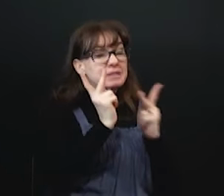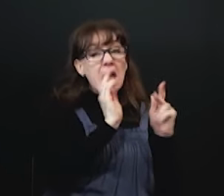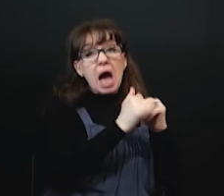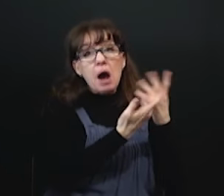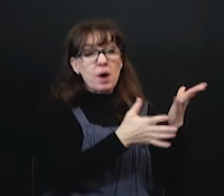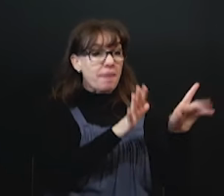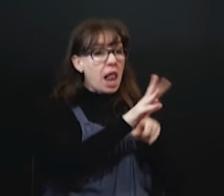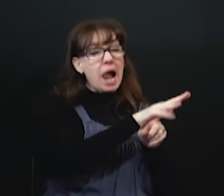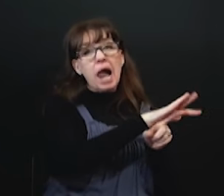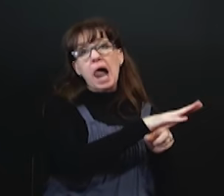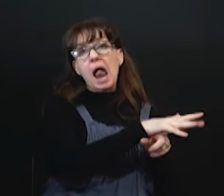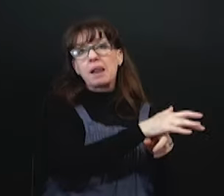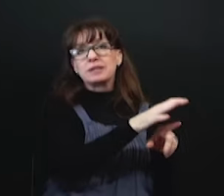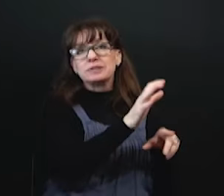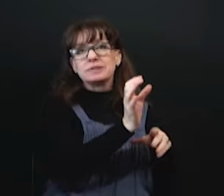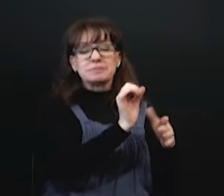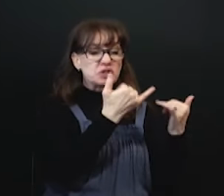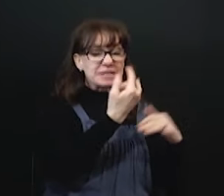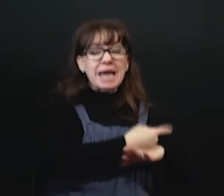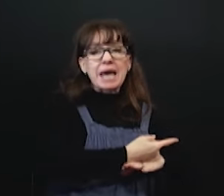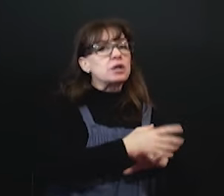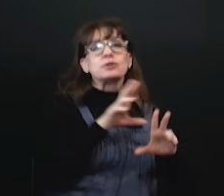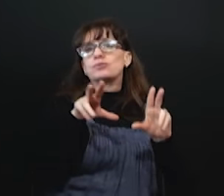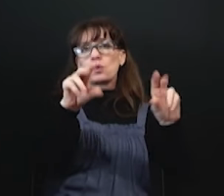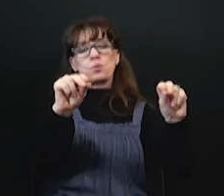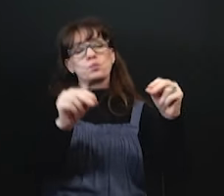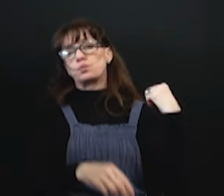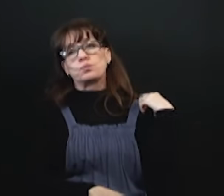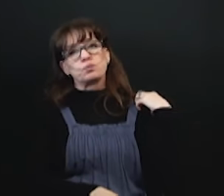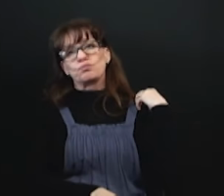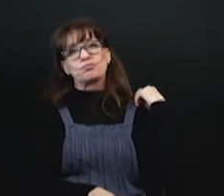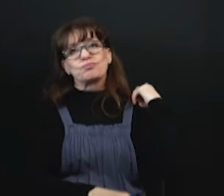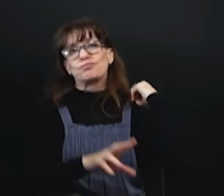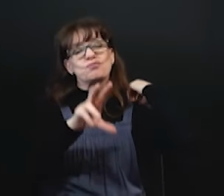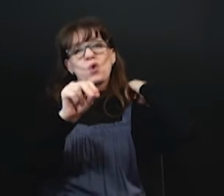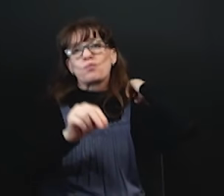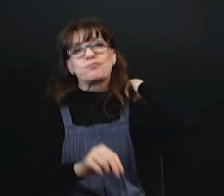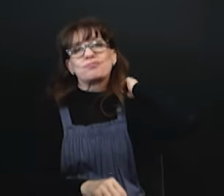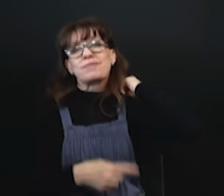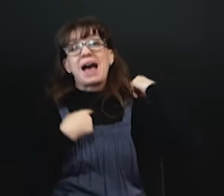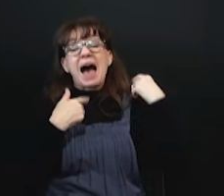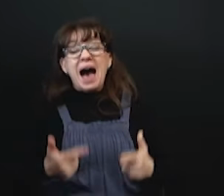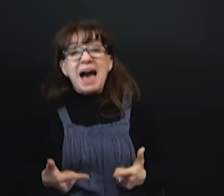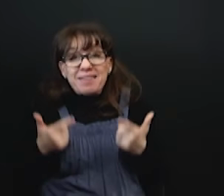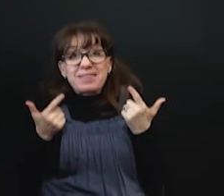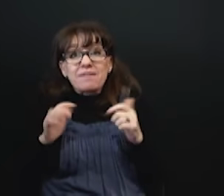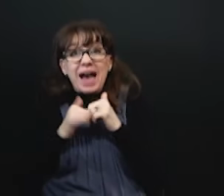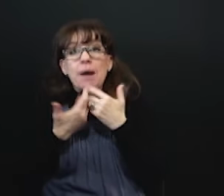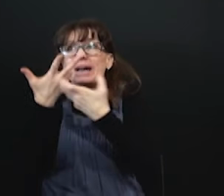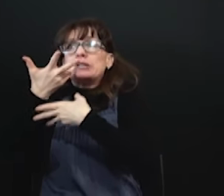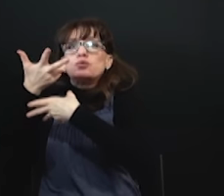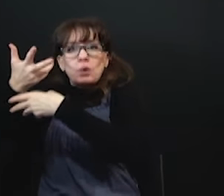hot topic social issues of the day. No. No. Paul says, I live this life by